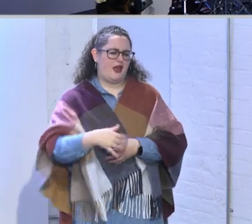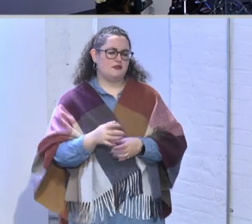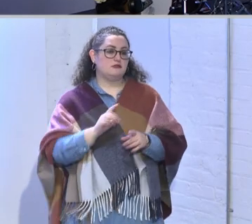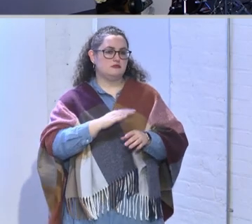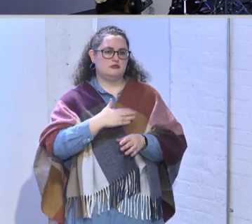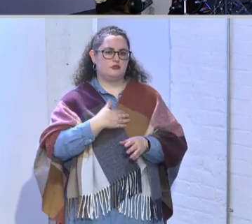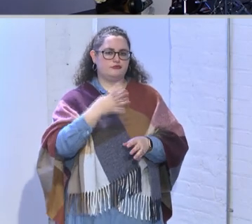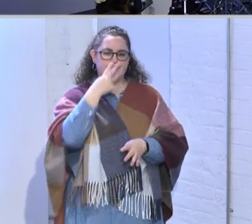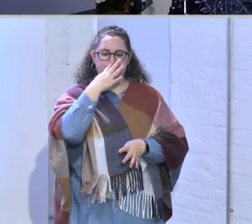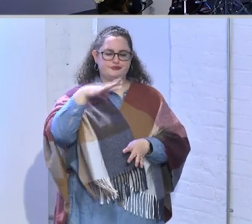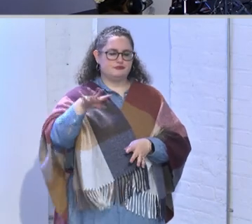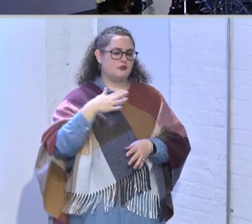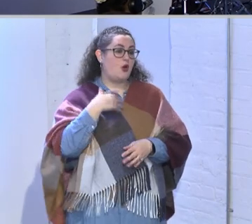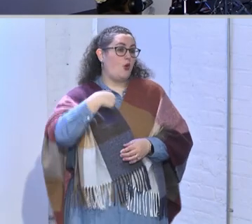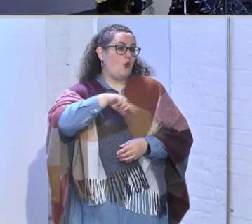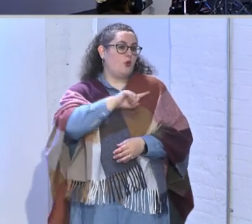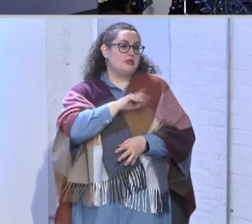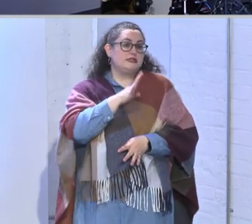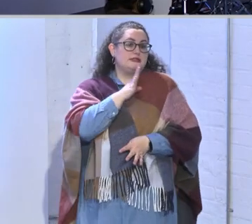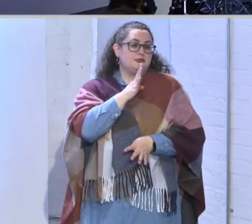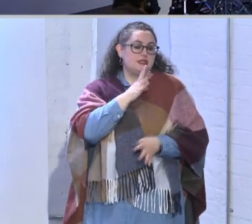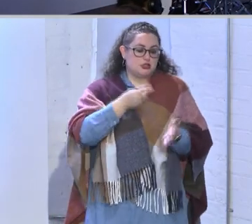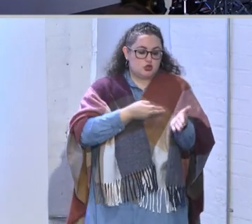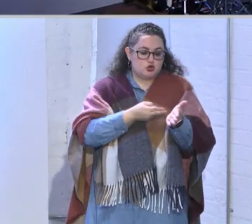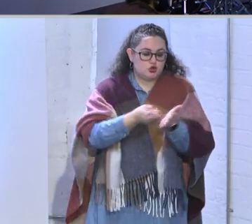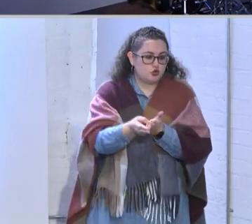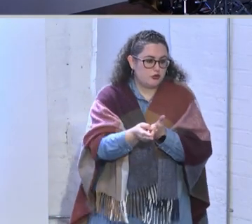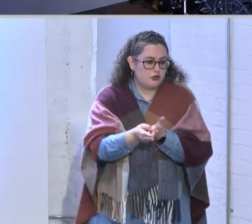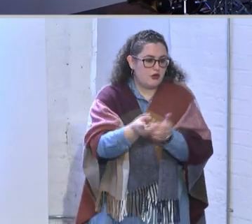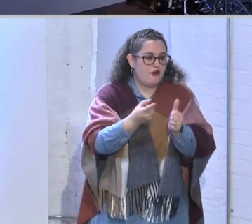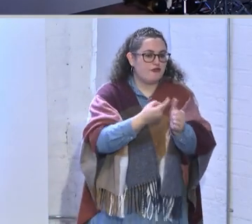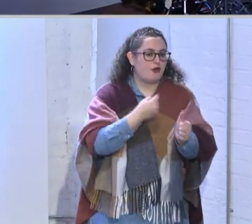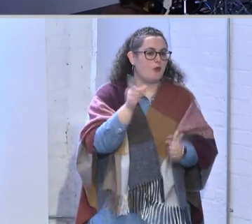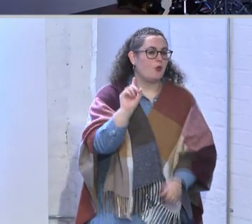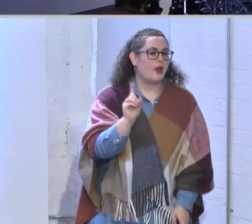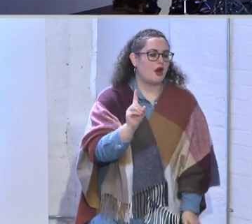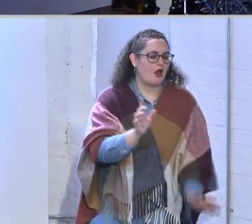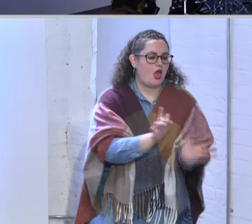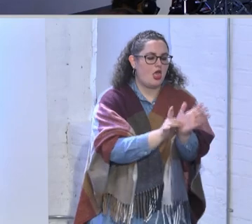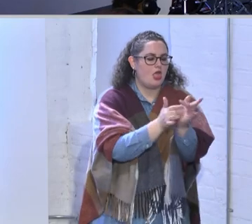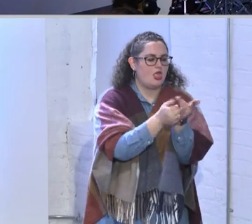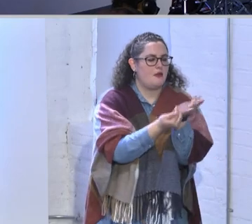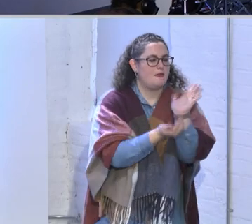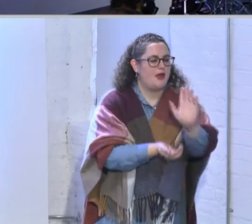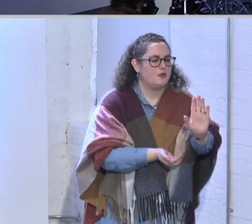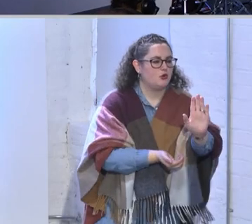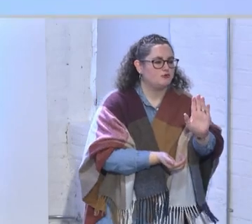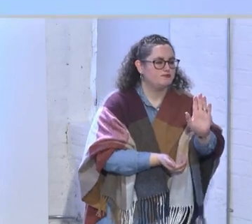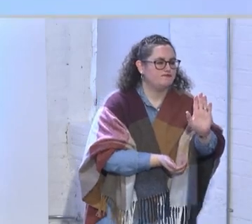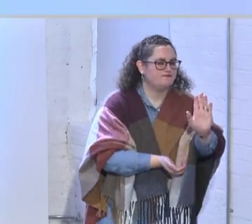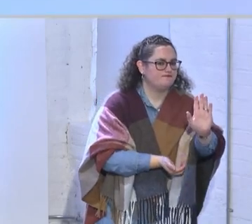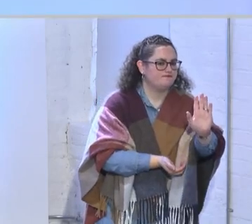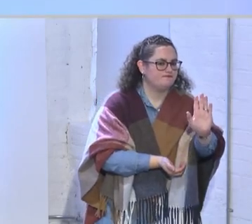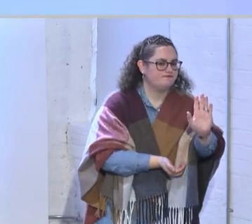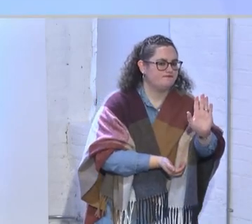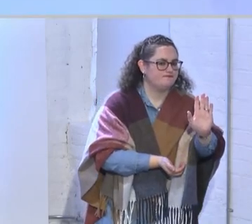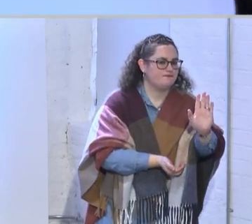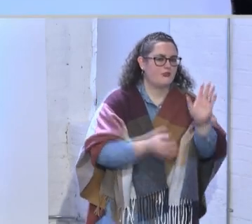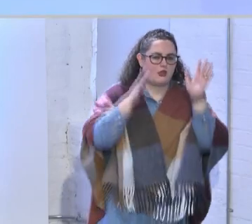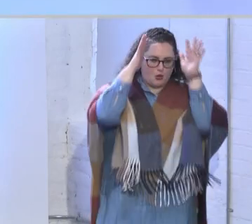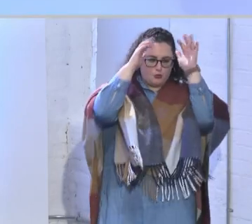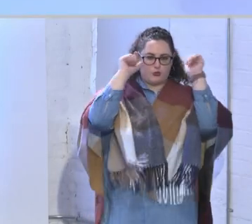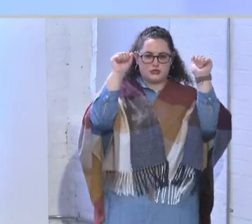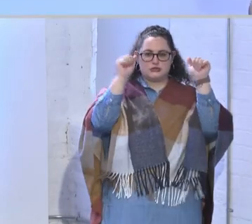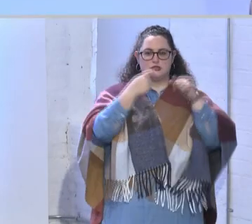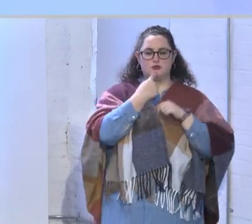that. No, we speak the truth. We're commanded to, and we speak it in love. And so when President Biden was talking